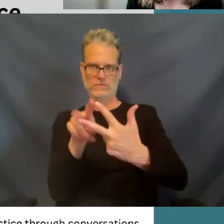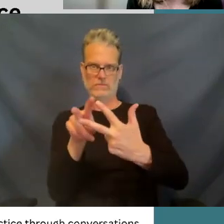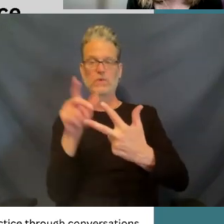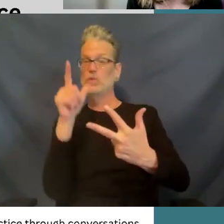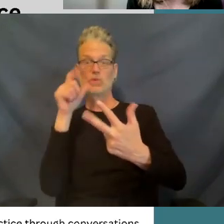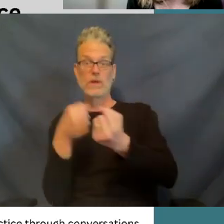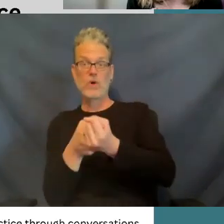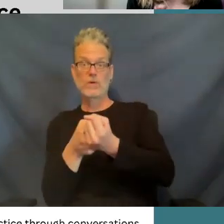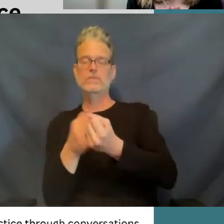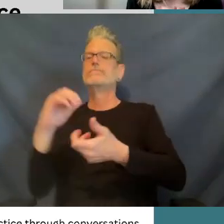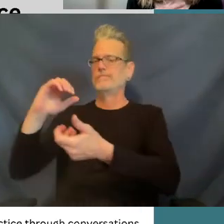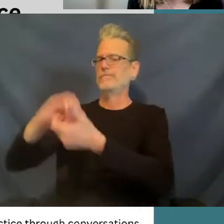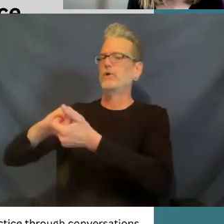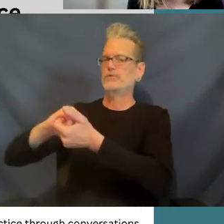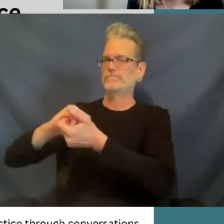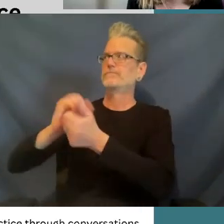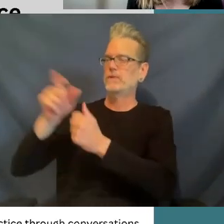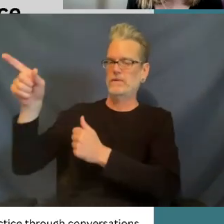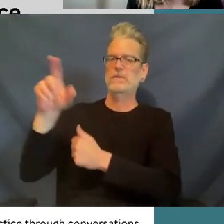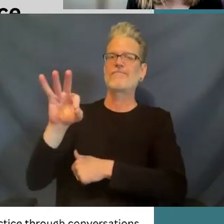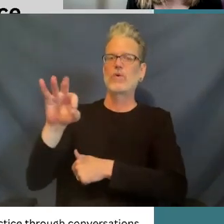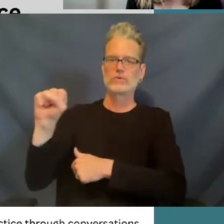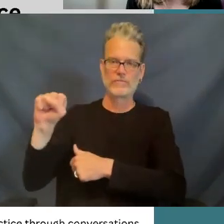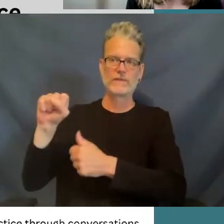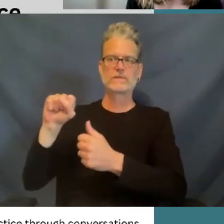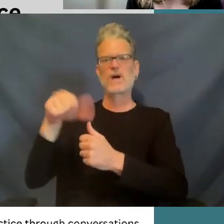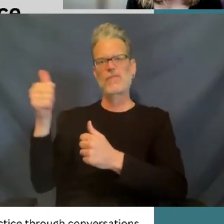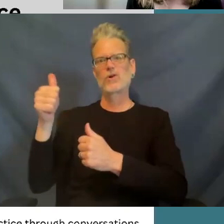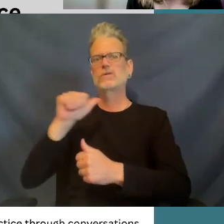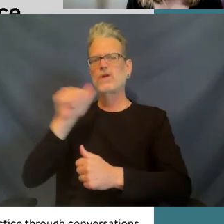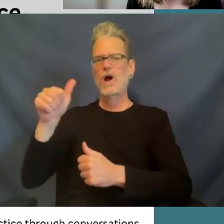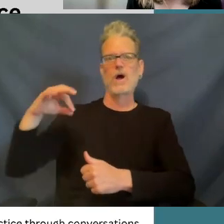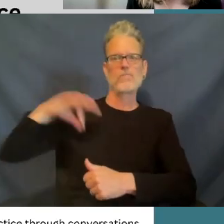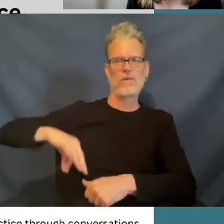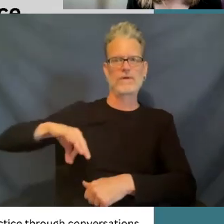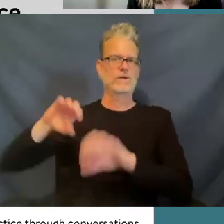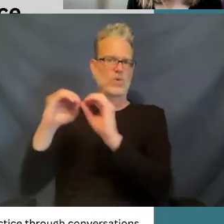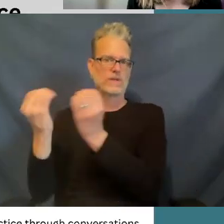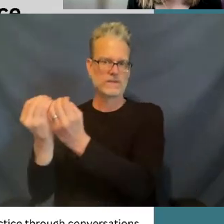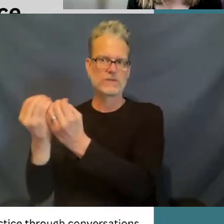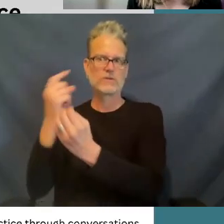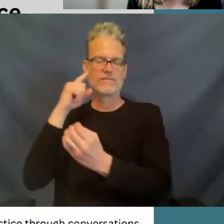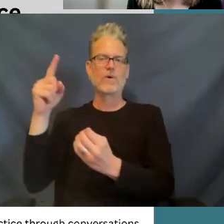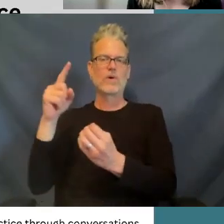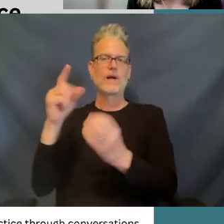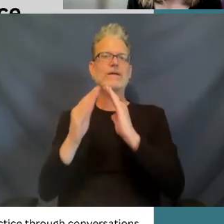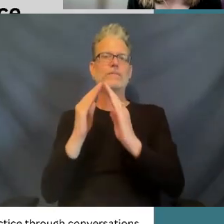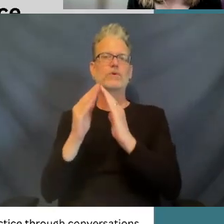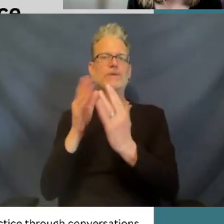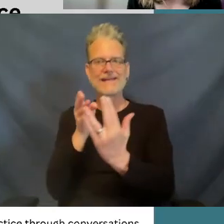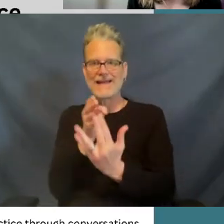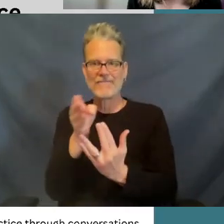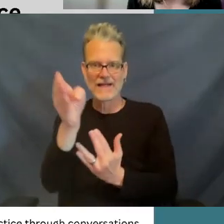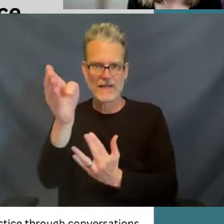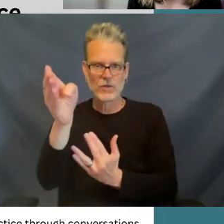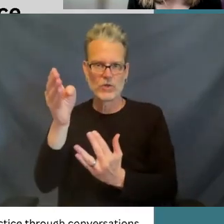our partnership with the Forest Service and several other nonprofit organizations on a new Community Navigator initiative, and that aims to help build